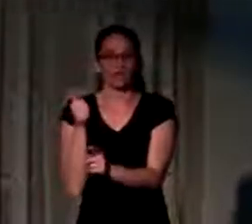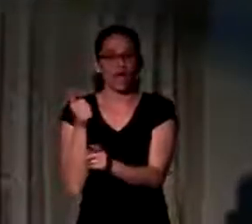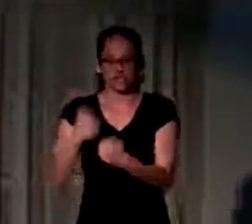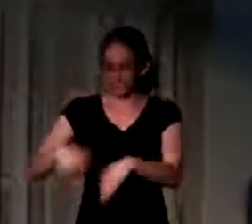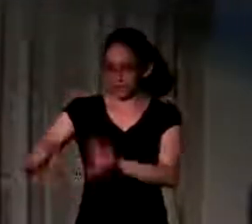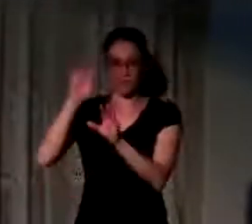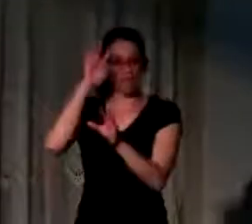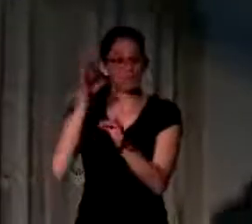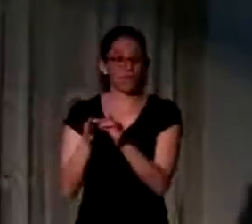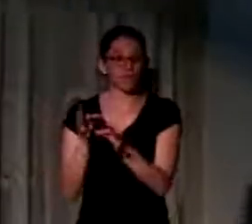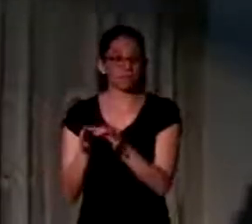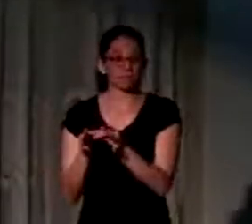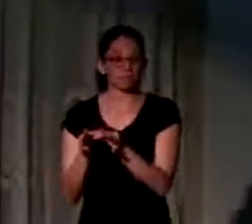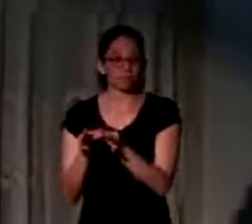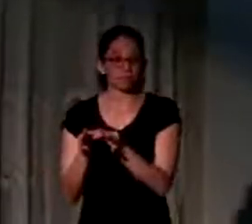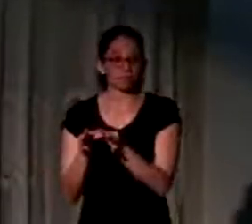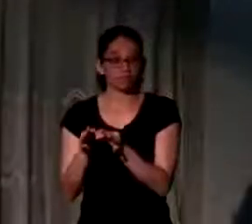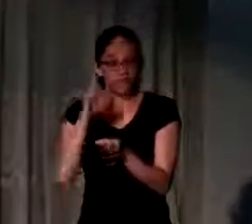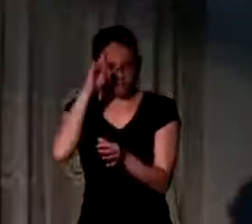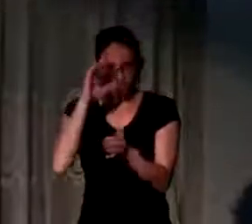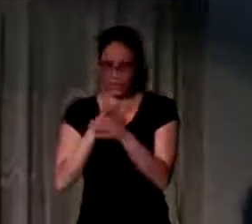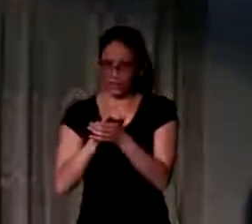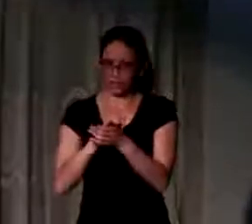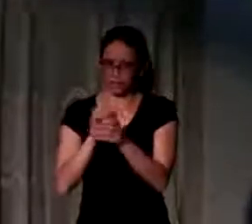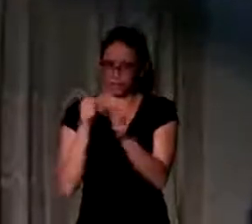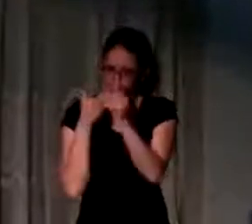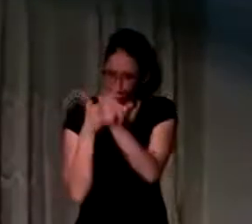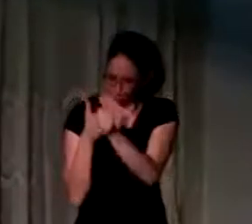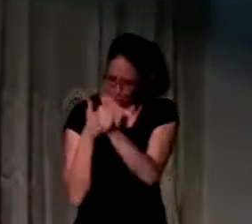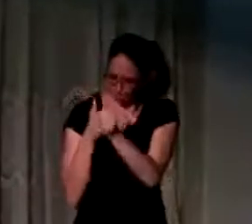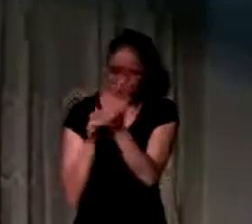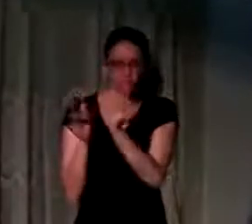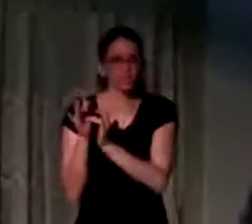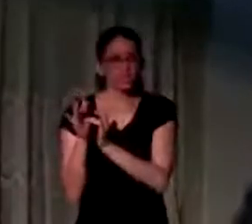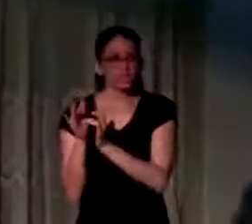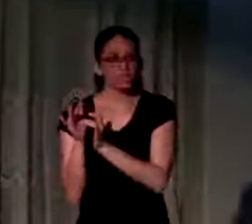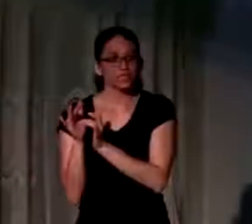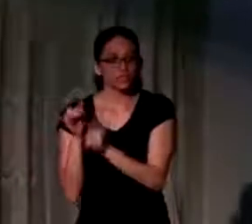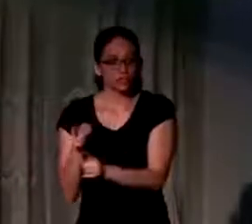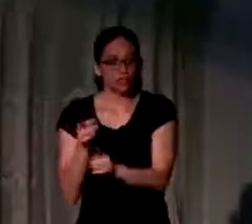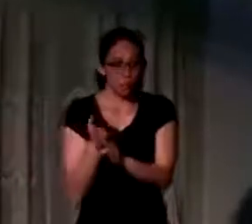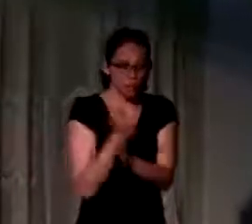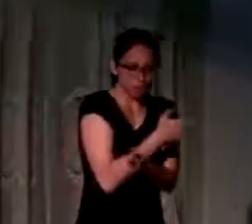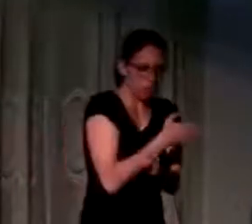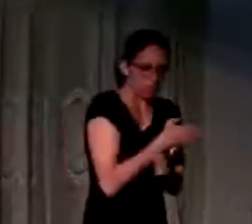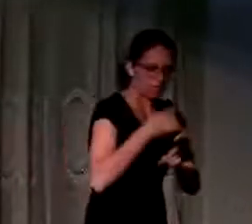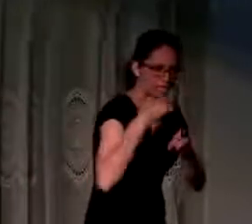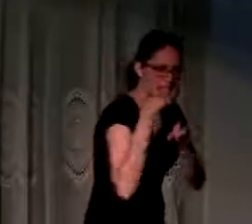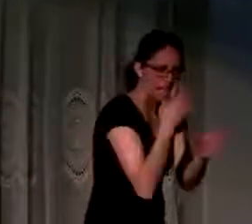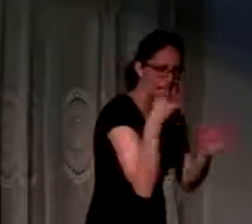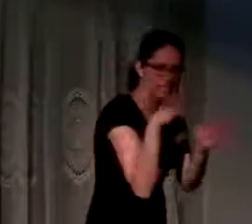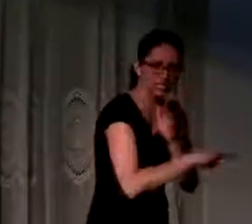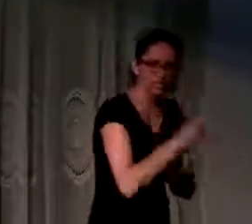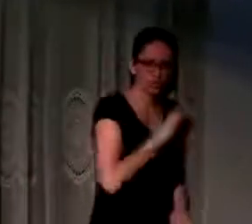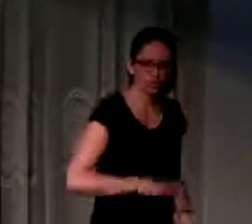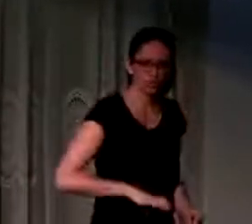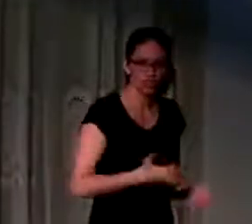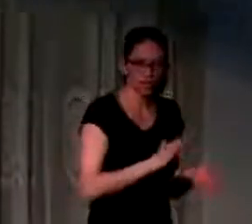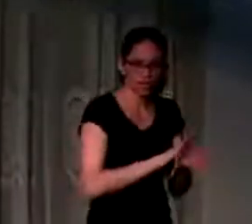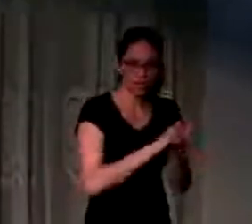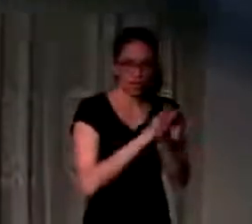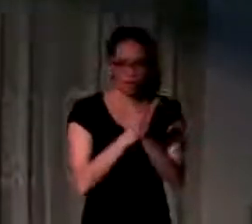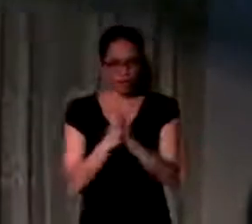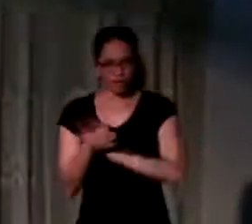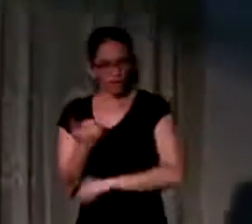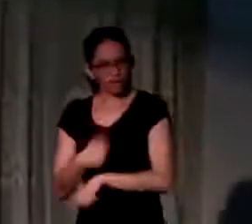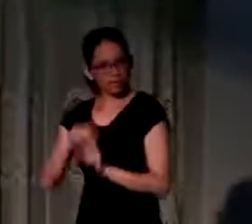was false. The murderer turned Messiah follower died for his Lord because there